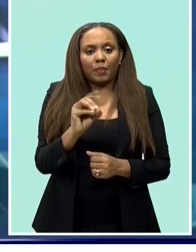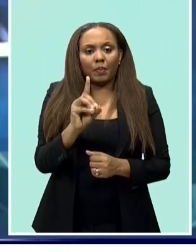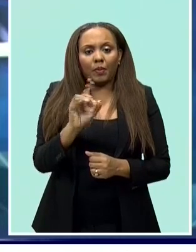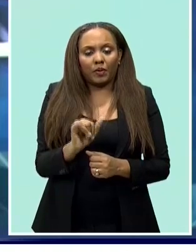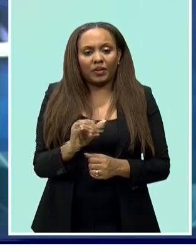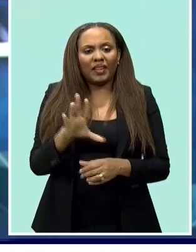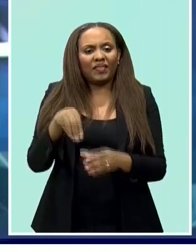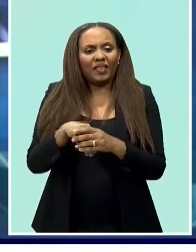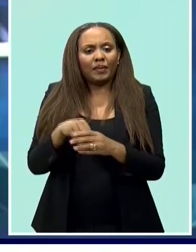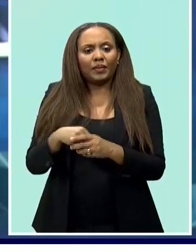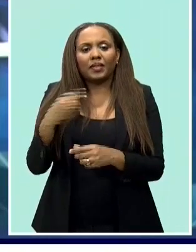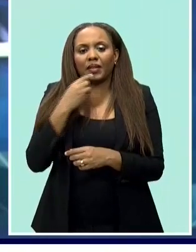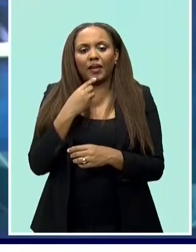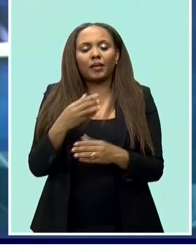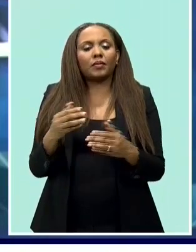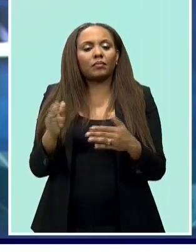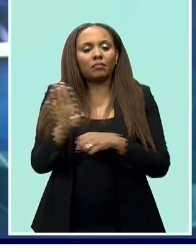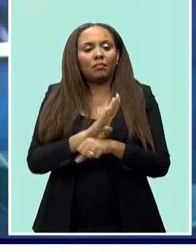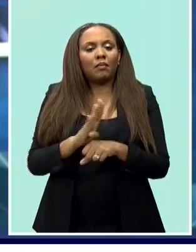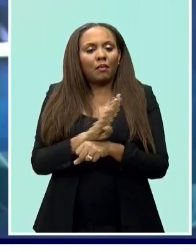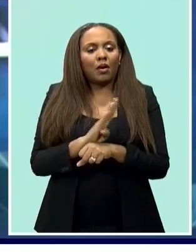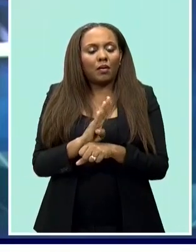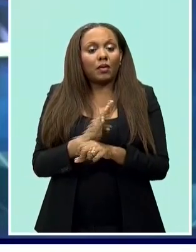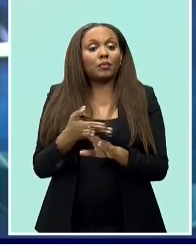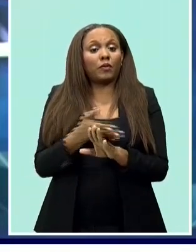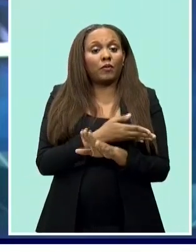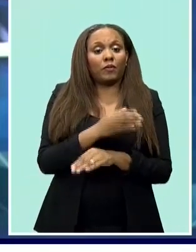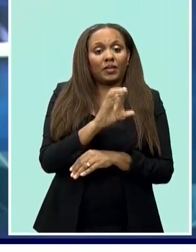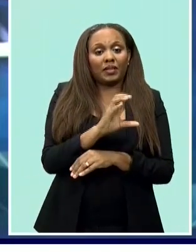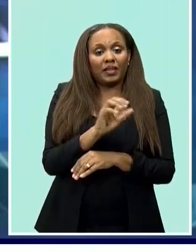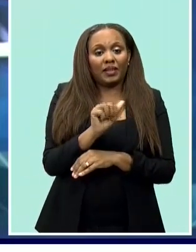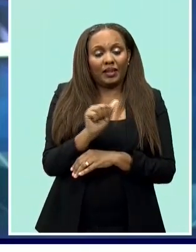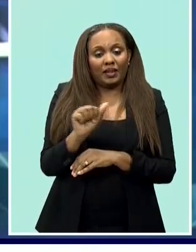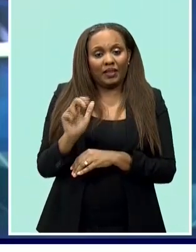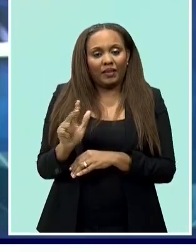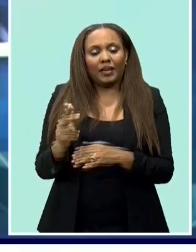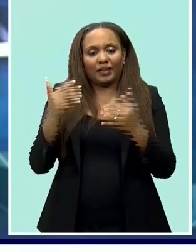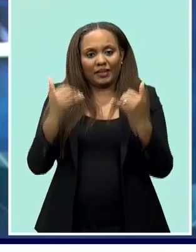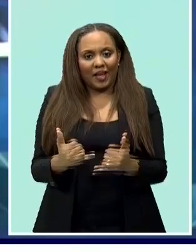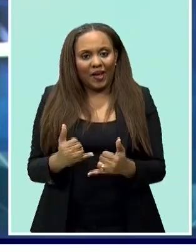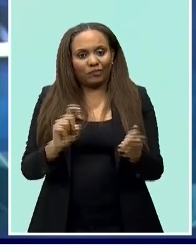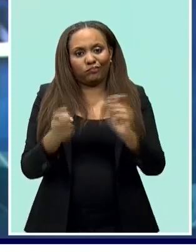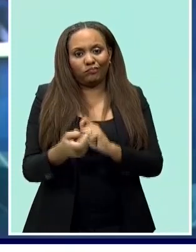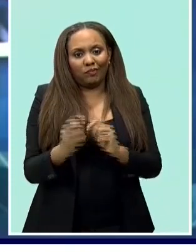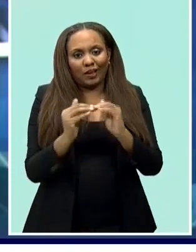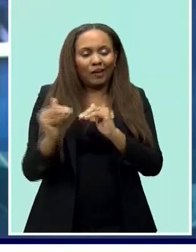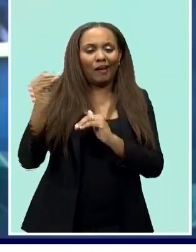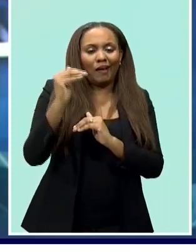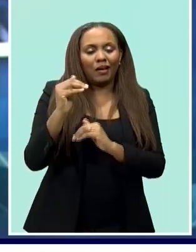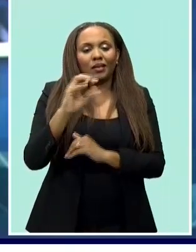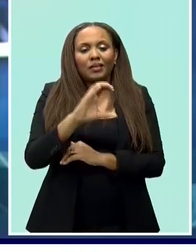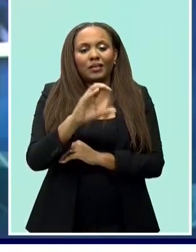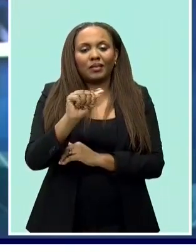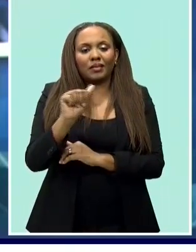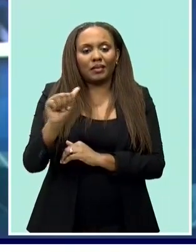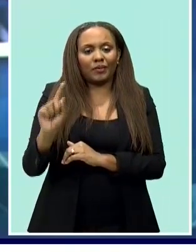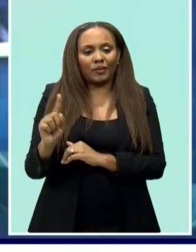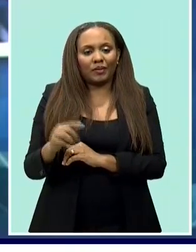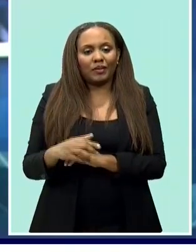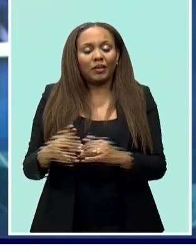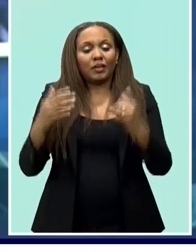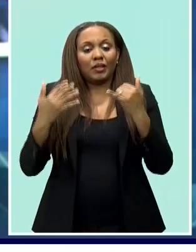local currency issuer ratings to CAA1 from CAA3. In doing so, Moody's has affirmed the island's foreign